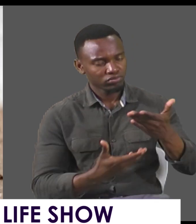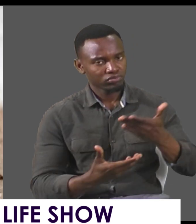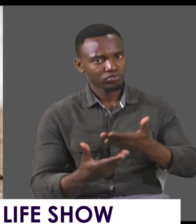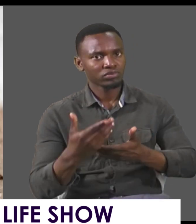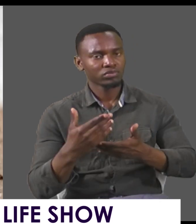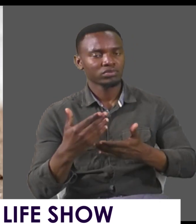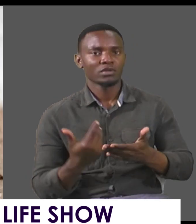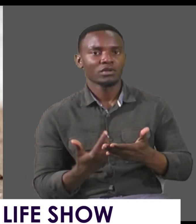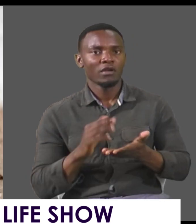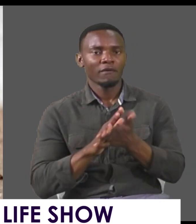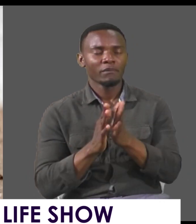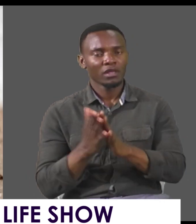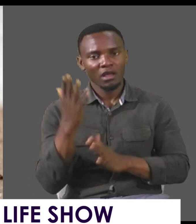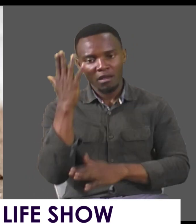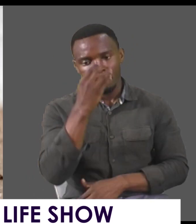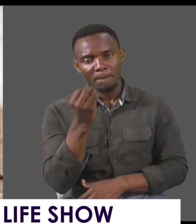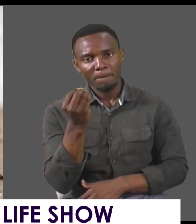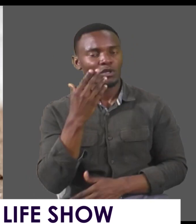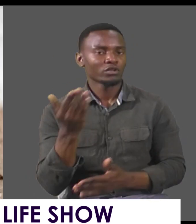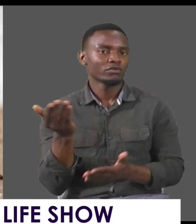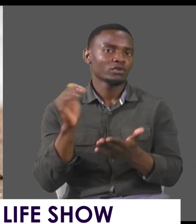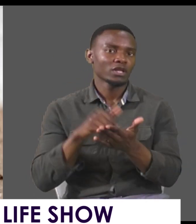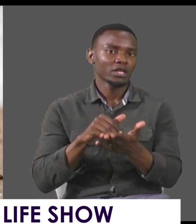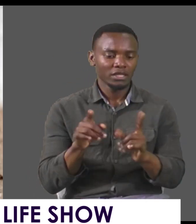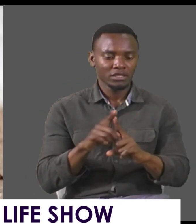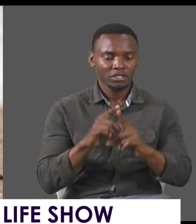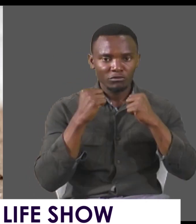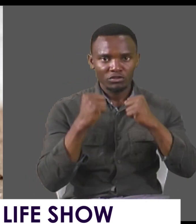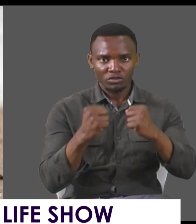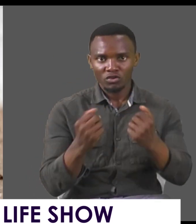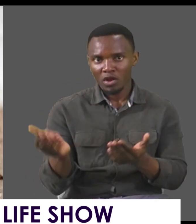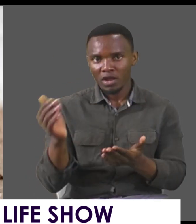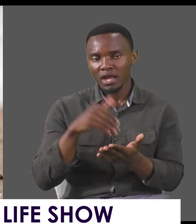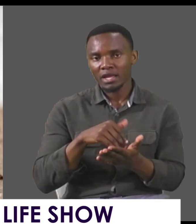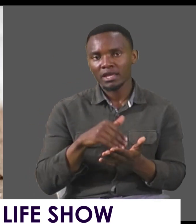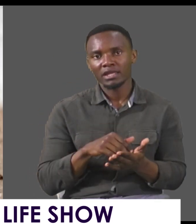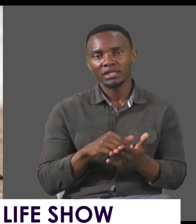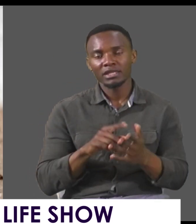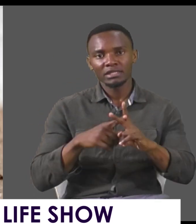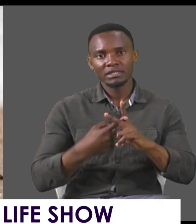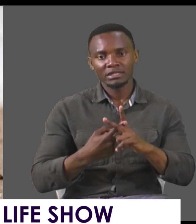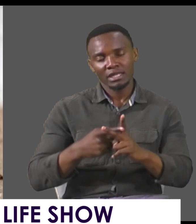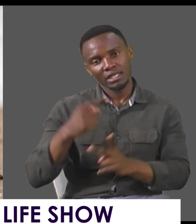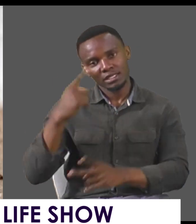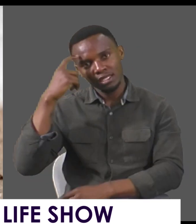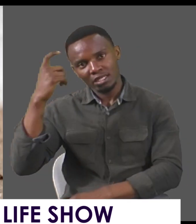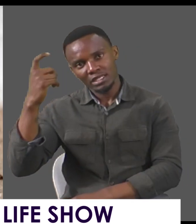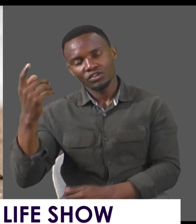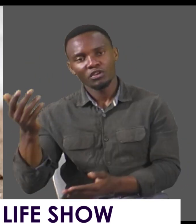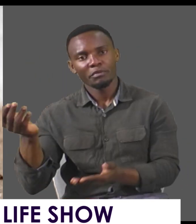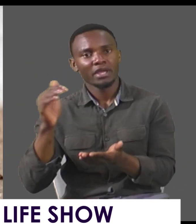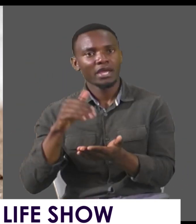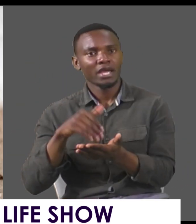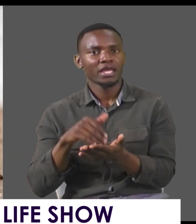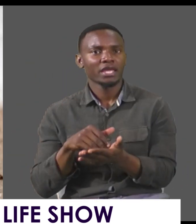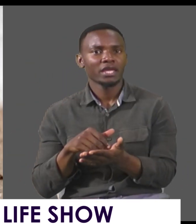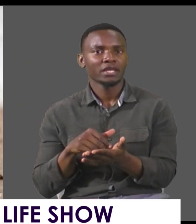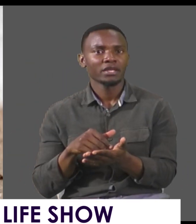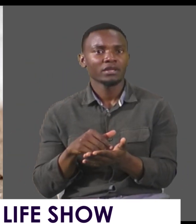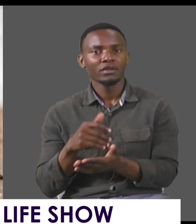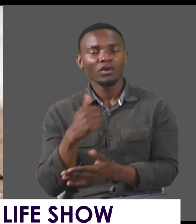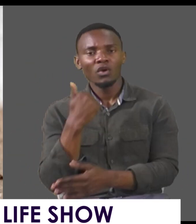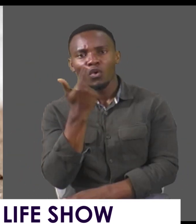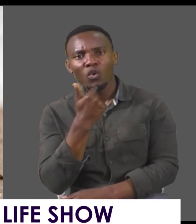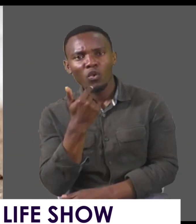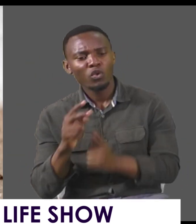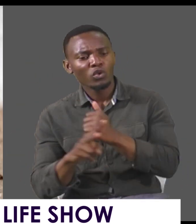beautiful again. Be strong again. Start dreaming again. Who stole your